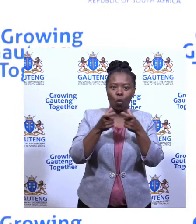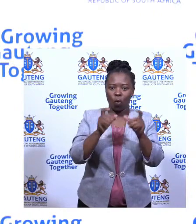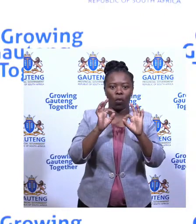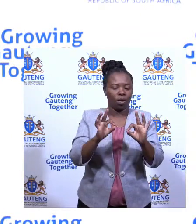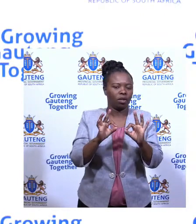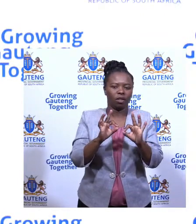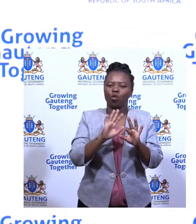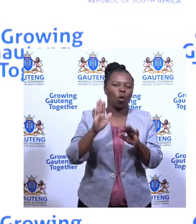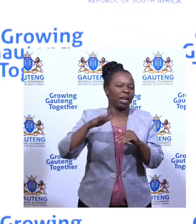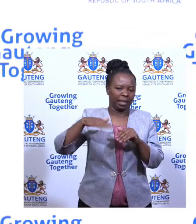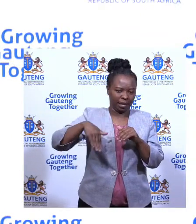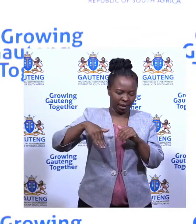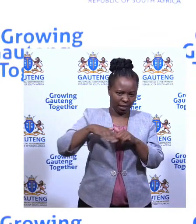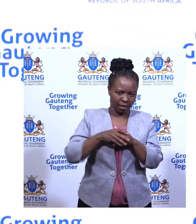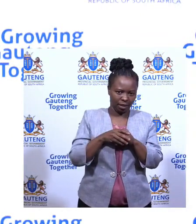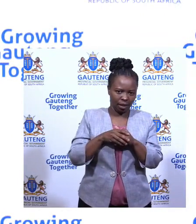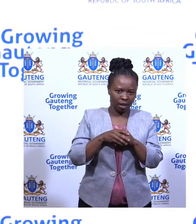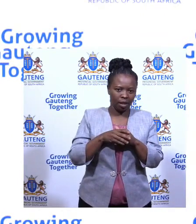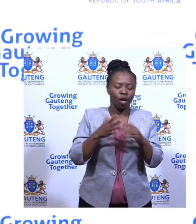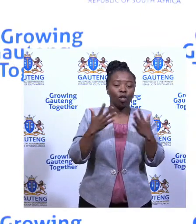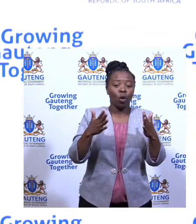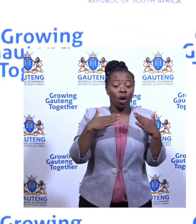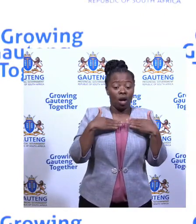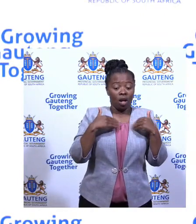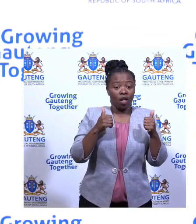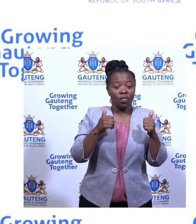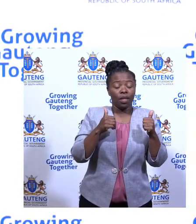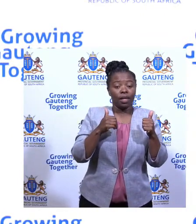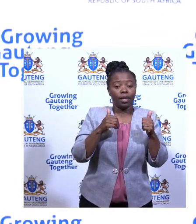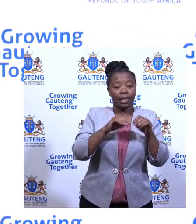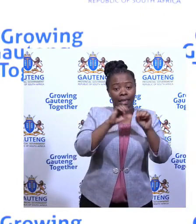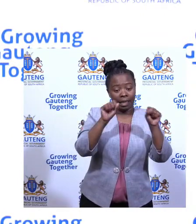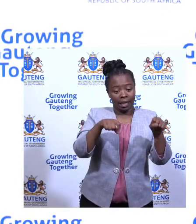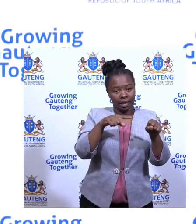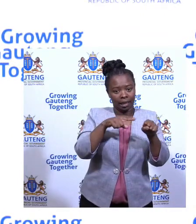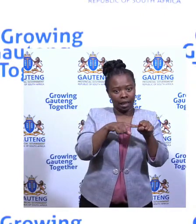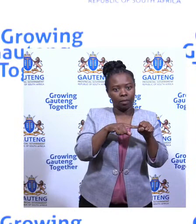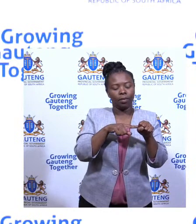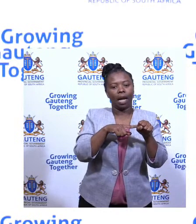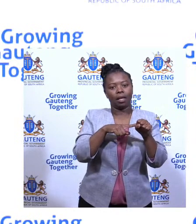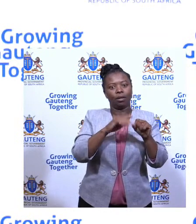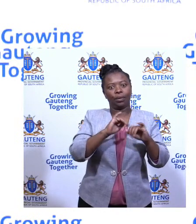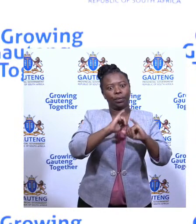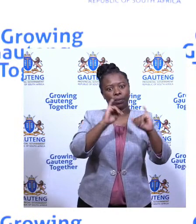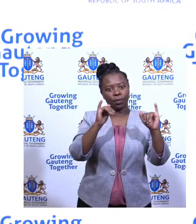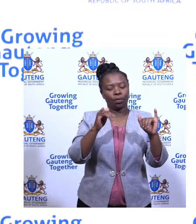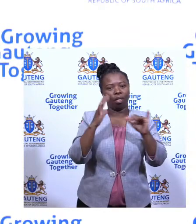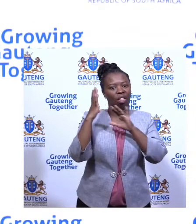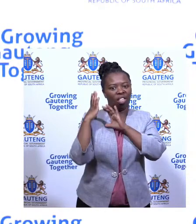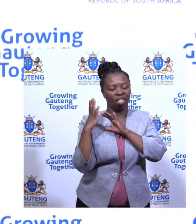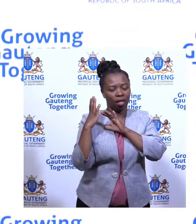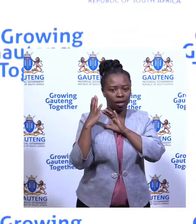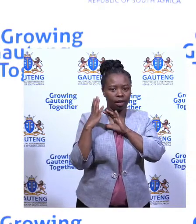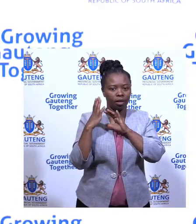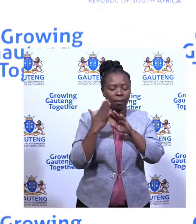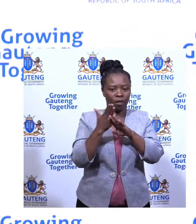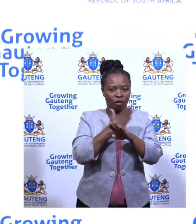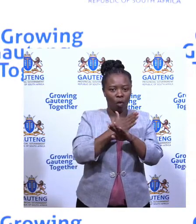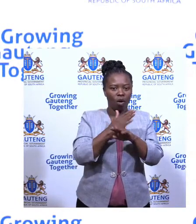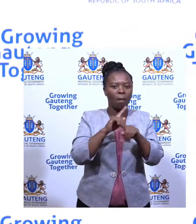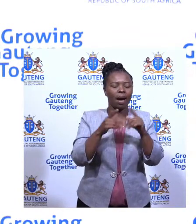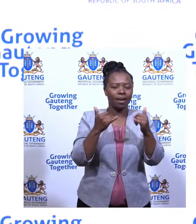It's just at a level where I think our health system is not as overwhelmed as was previously anticipated. So we're not experiencing